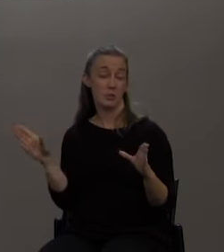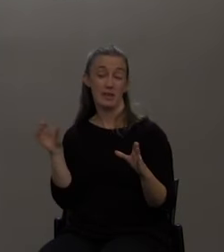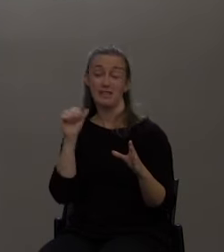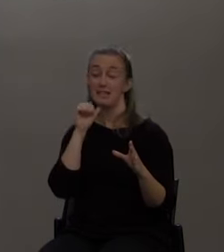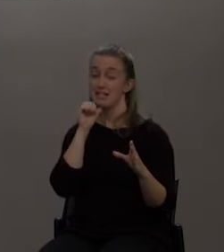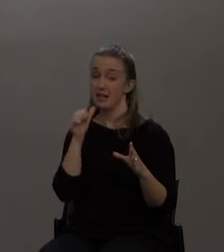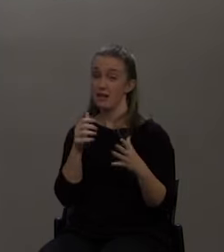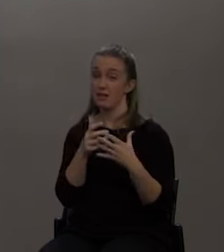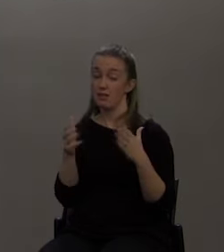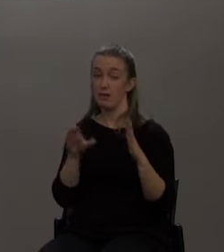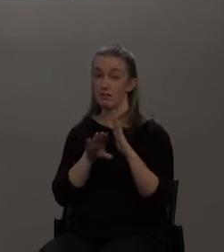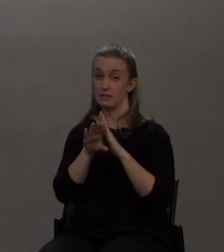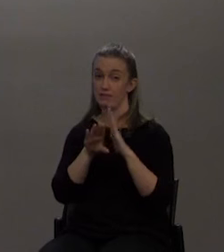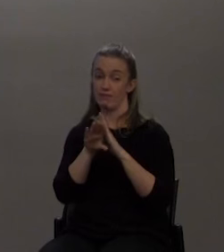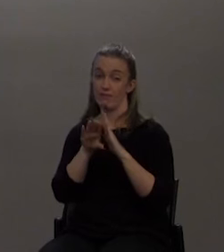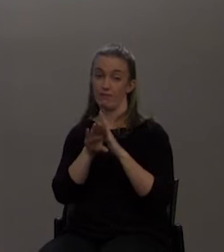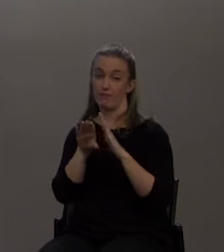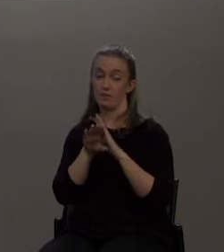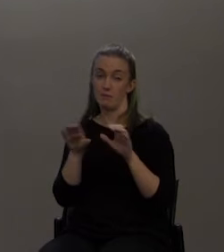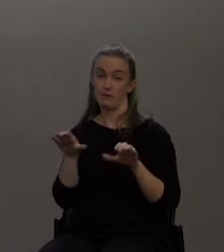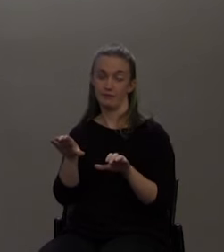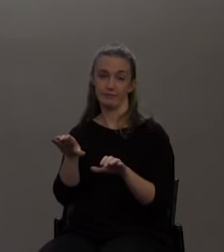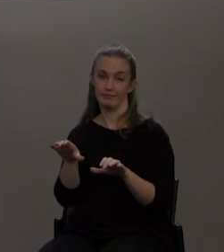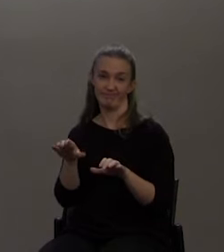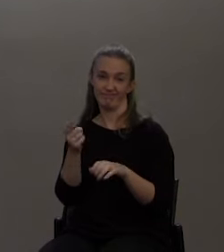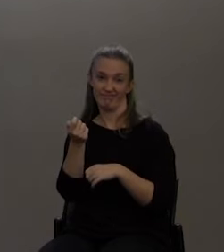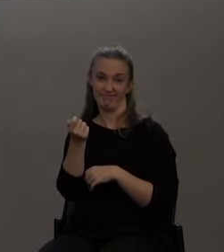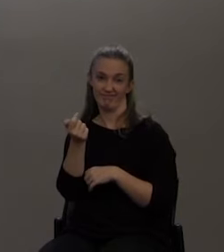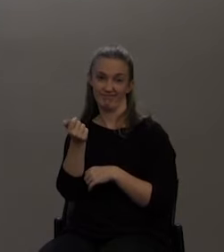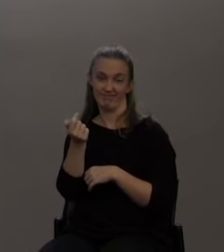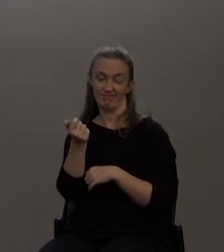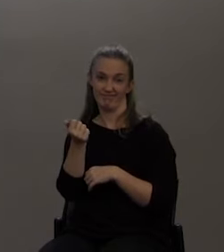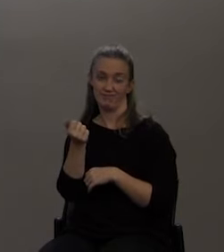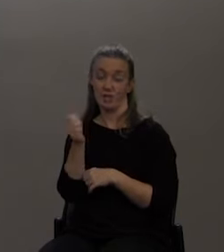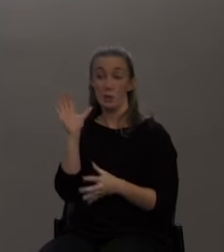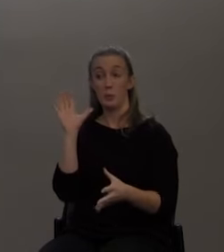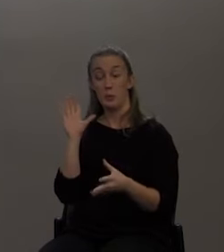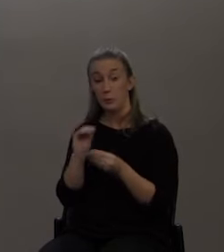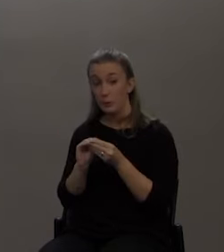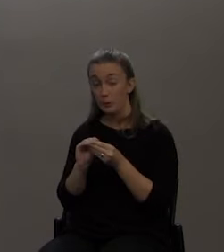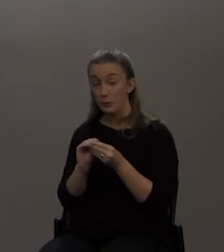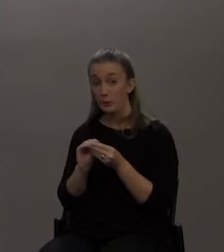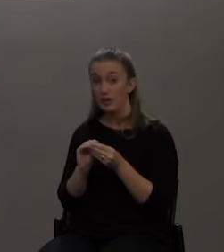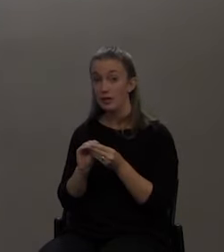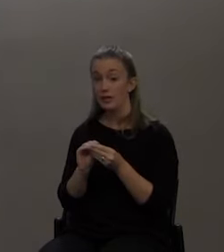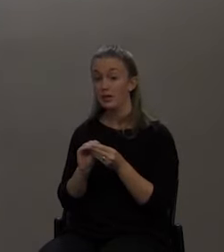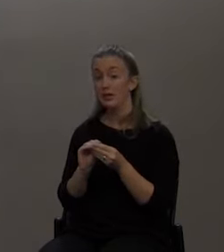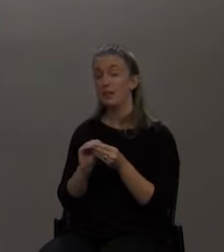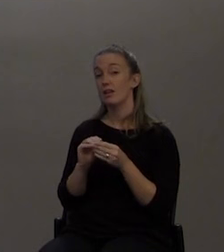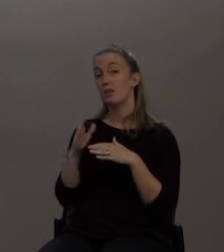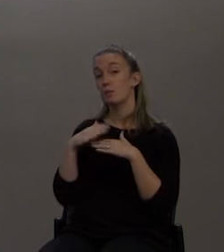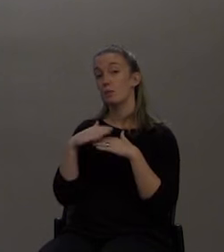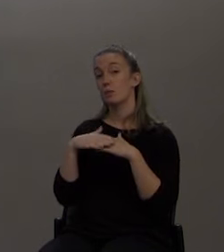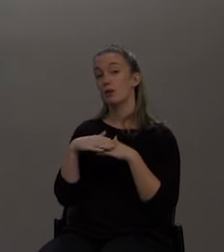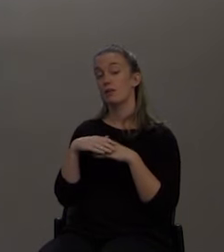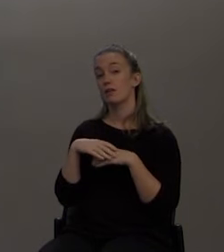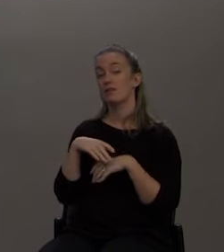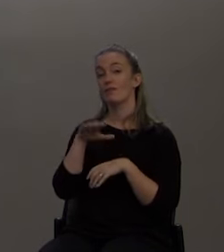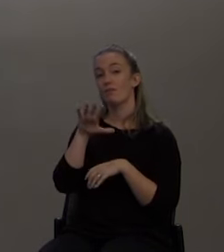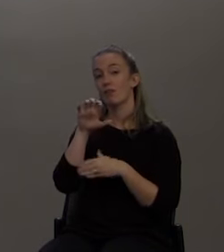large amount of development activity. The total has been about a little over 500,000 square